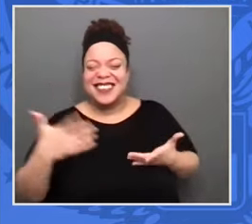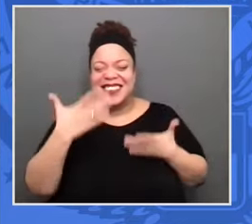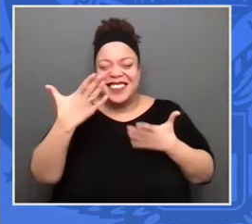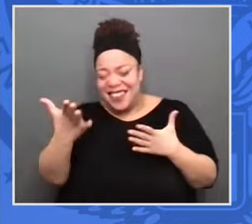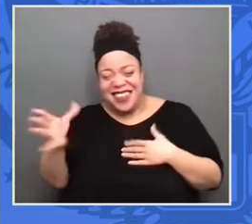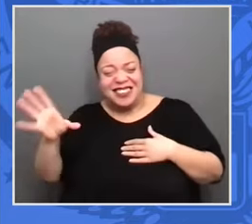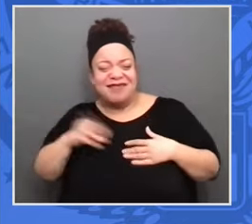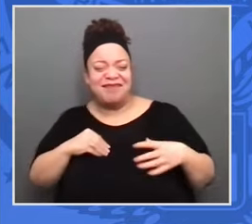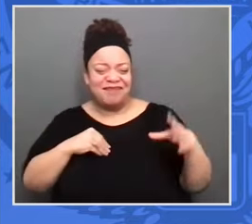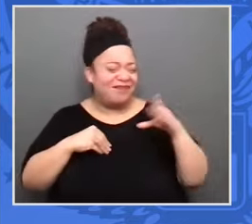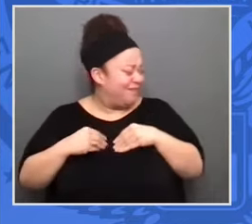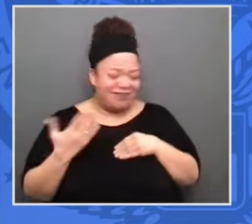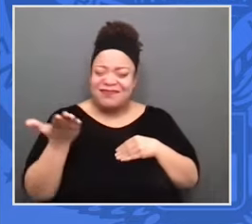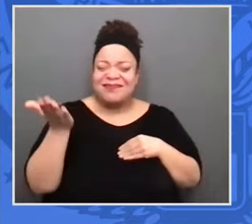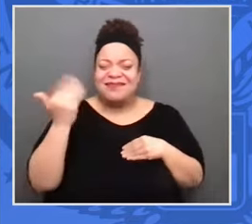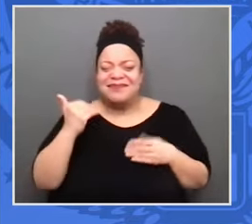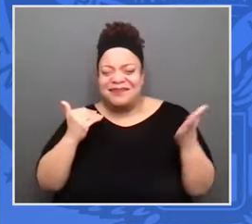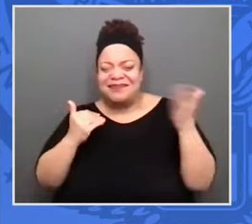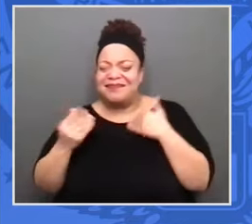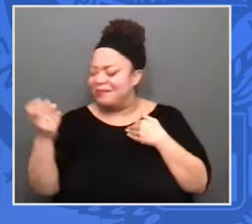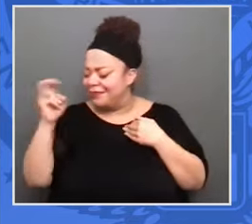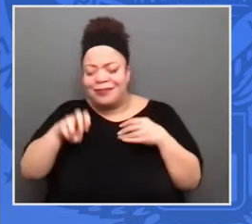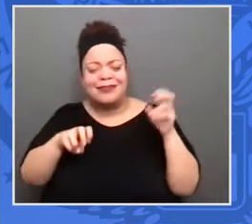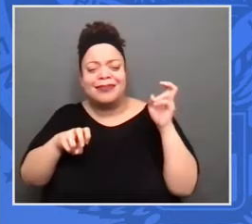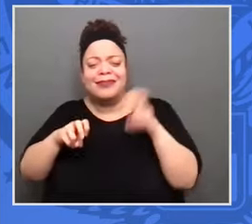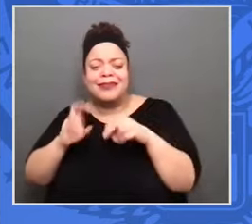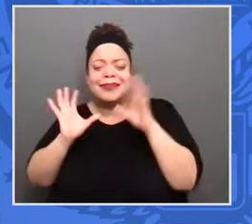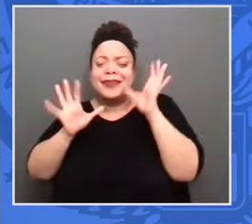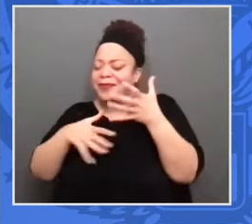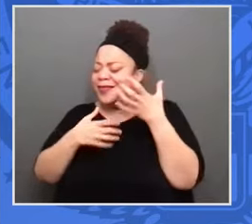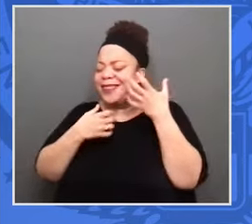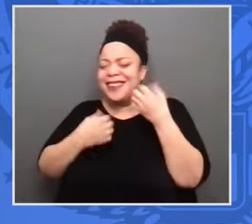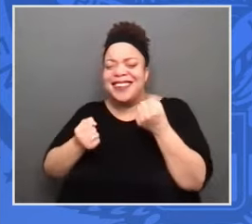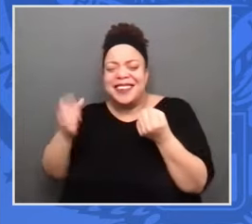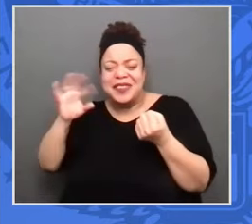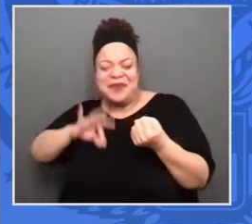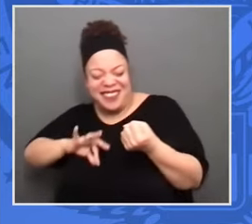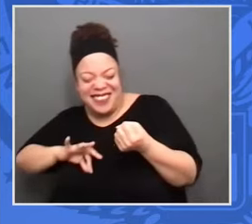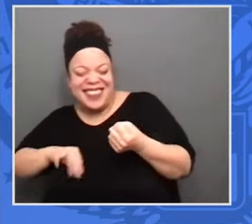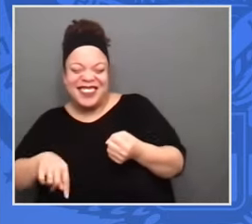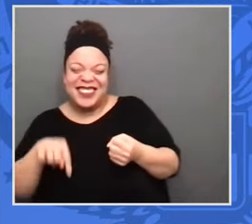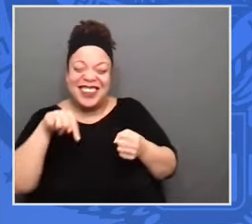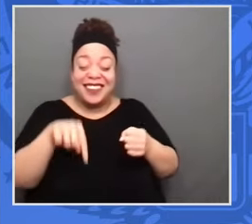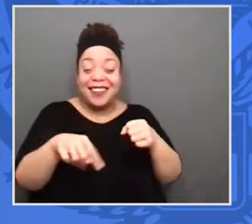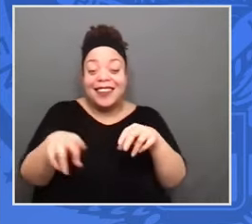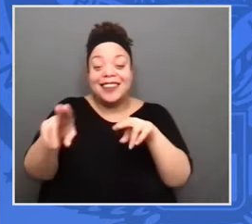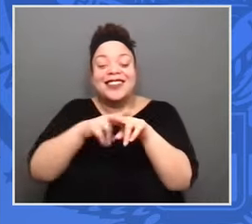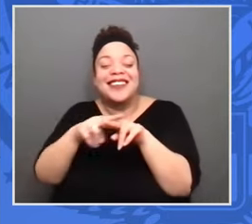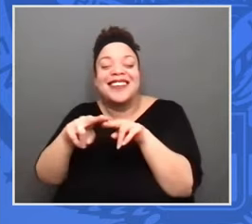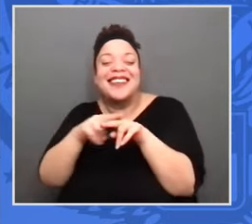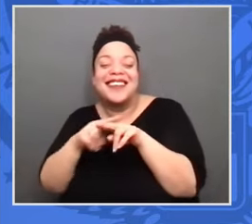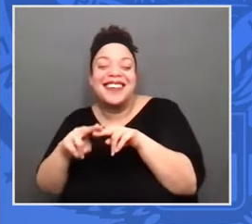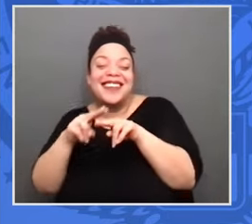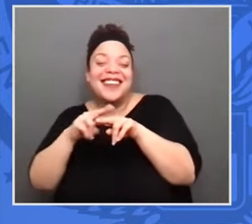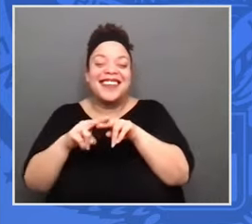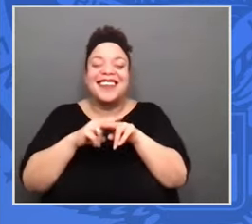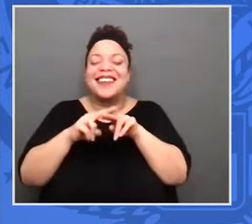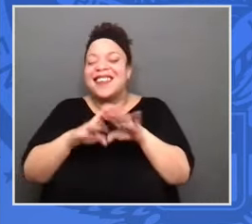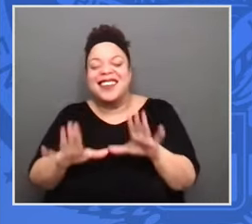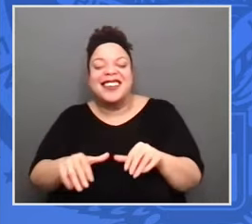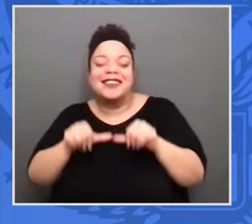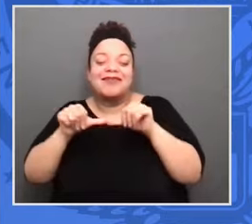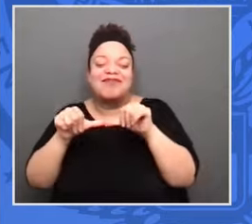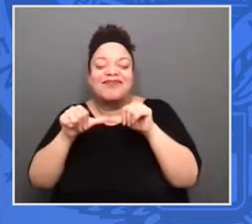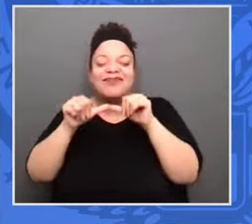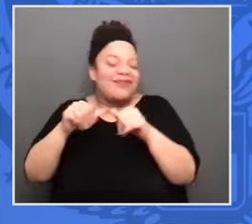be rewarded. On this train, hear the steel wheels singing. This